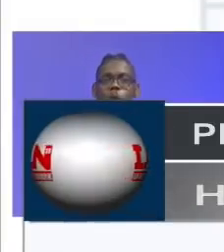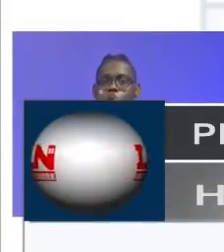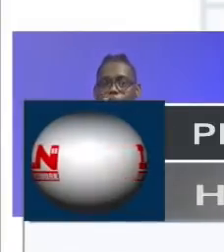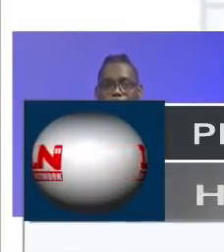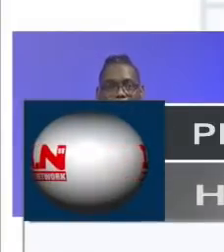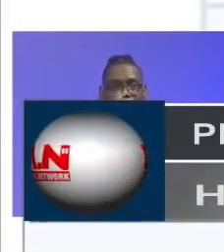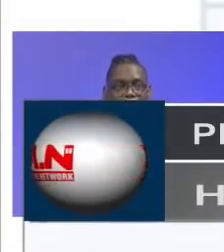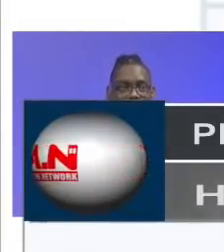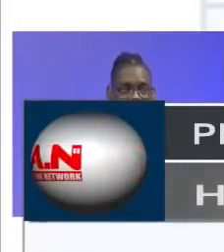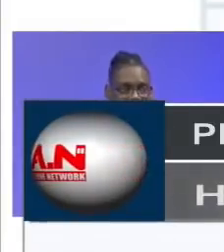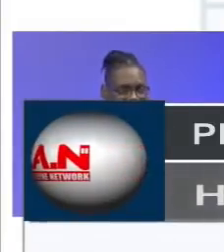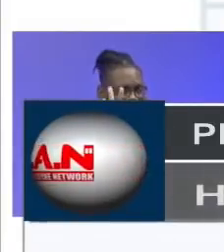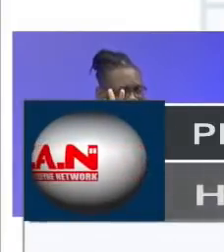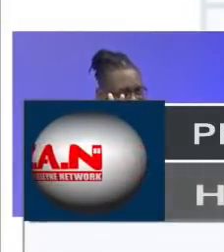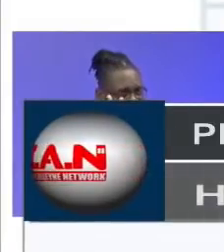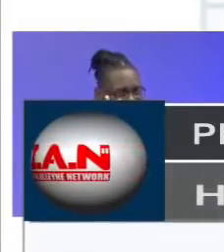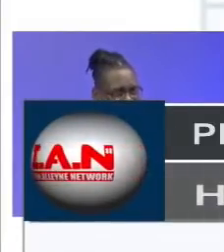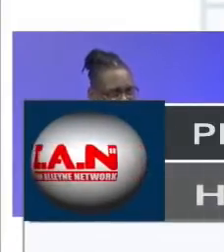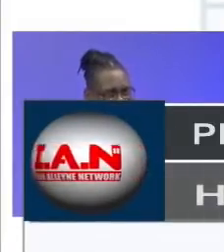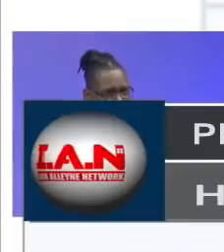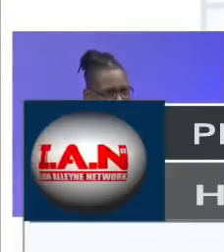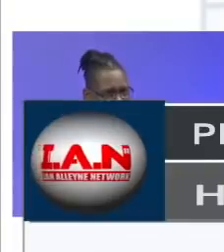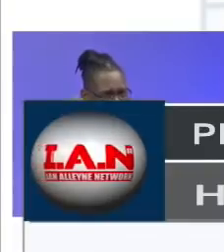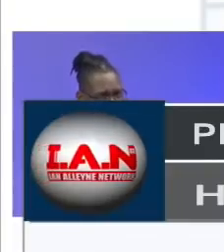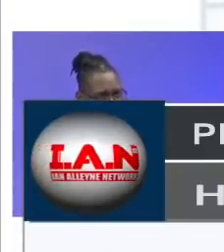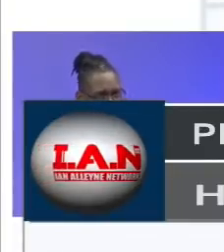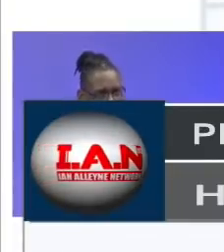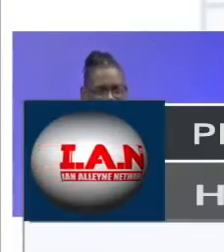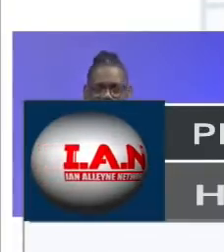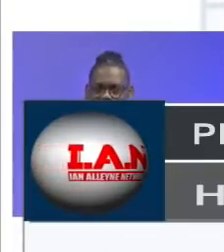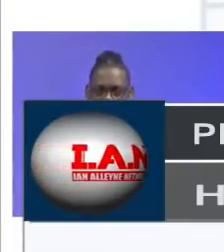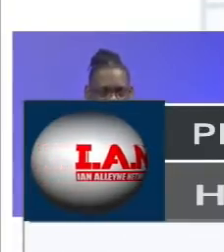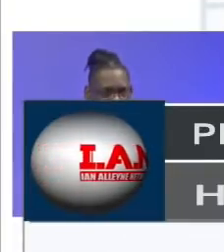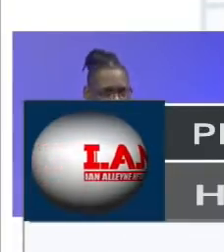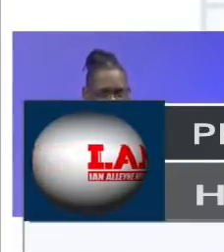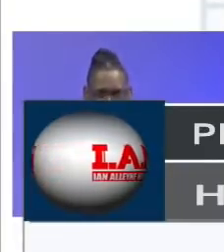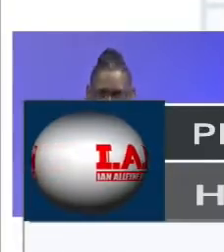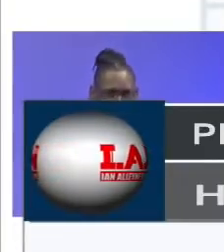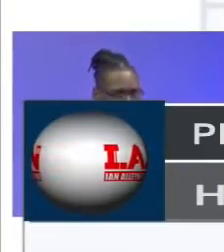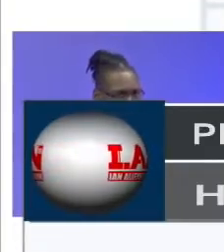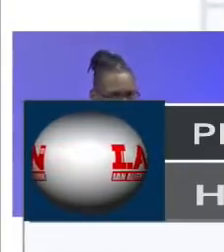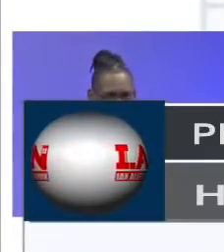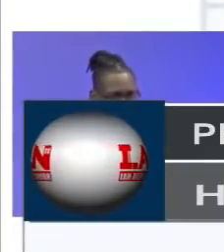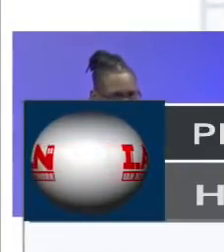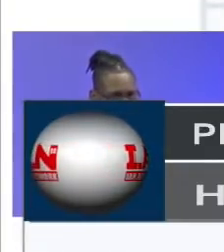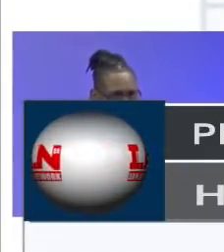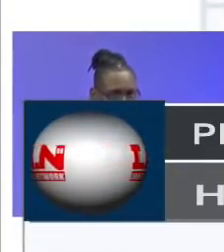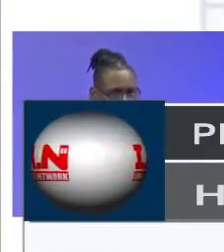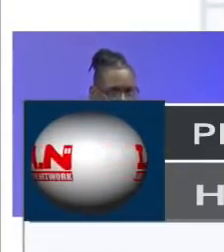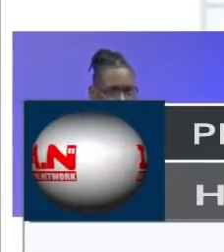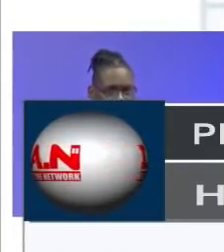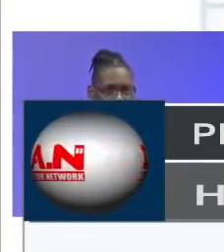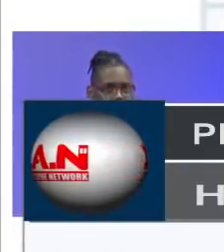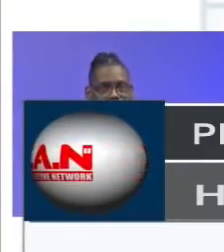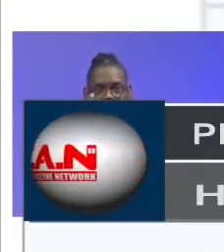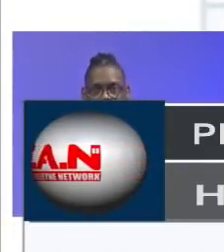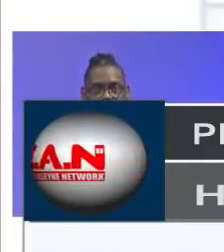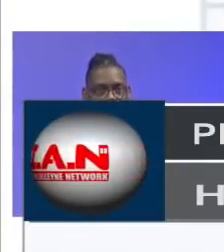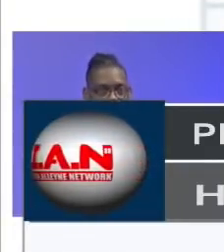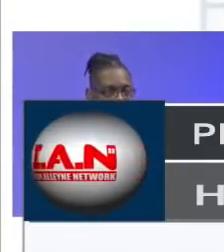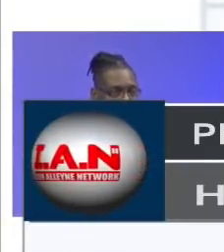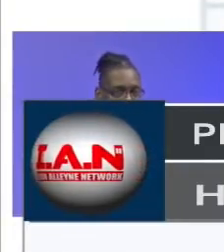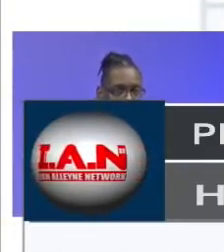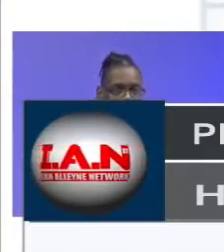deaths continue to be overall about 96% unvaccinated. So at the end of the day, the message is, vaccinate